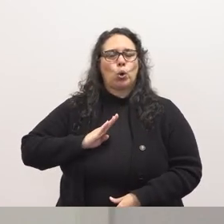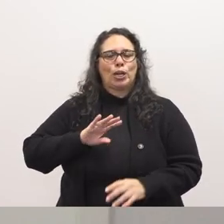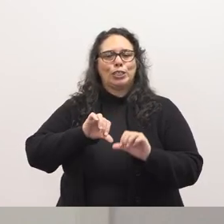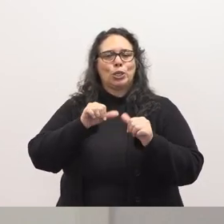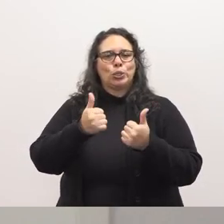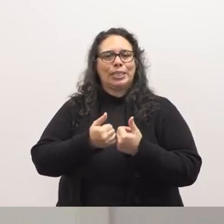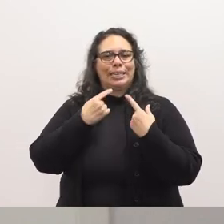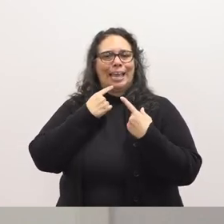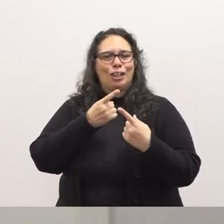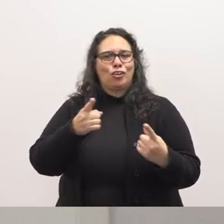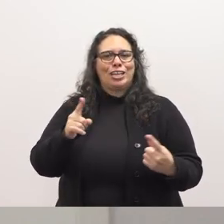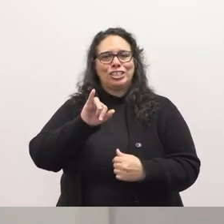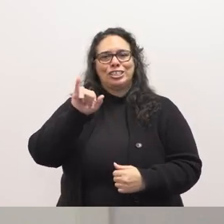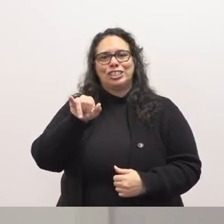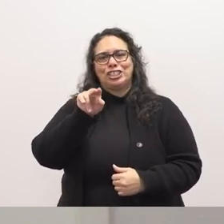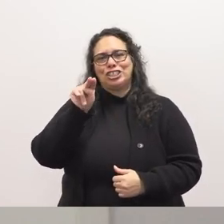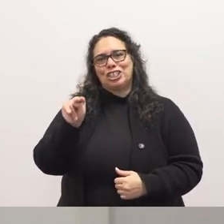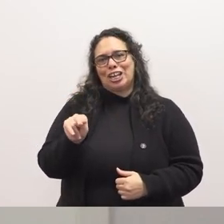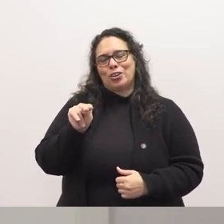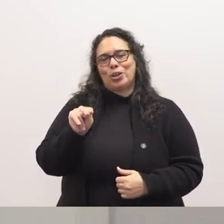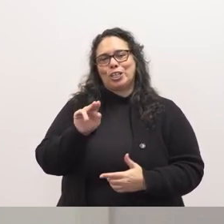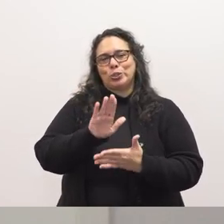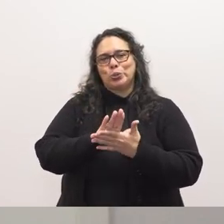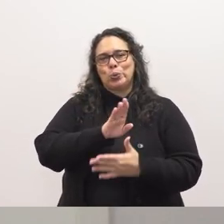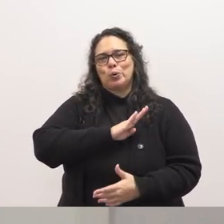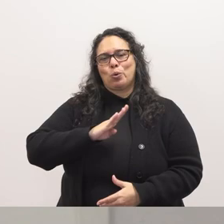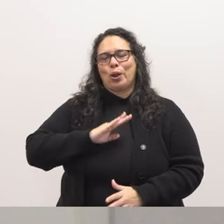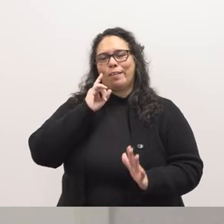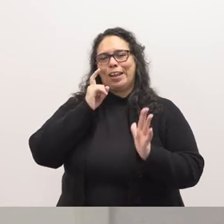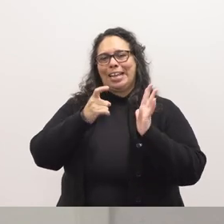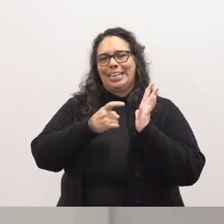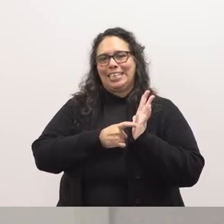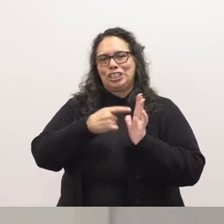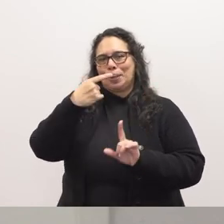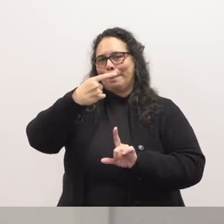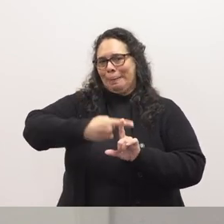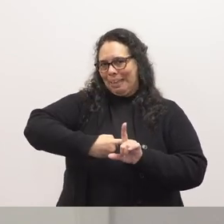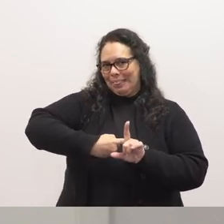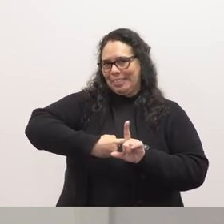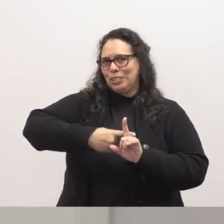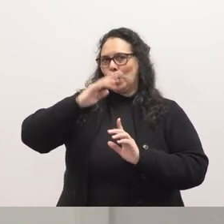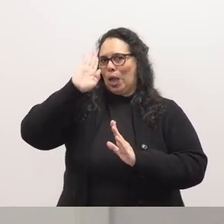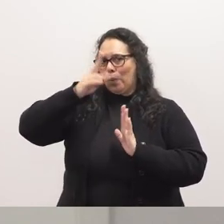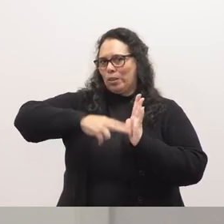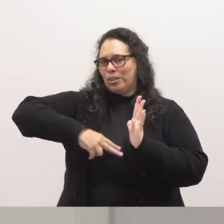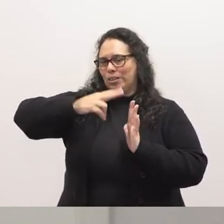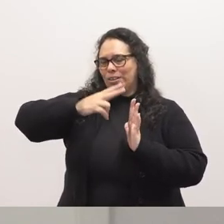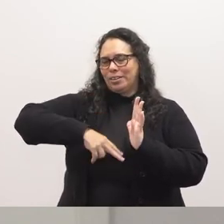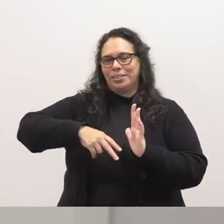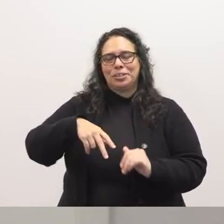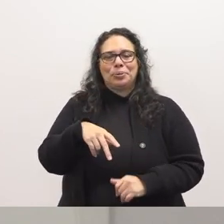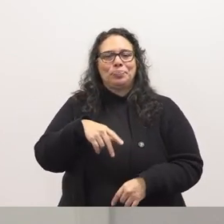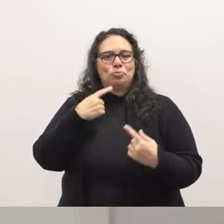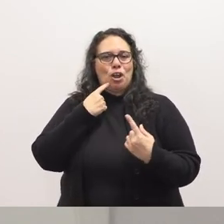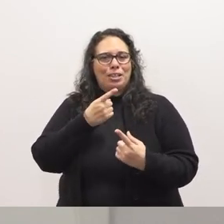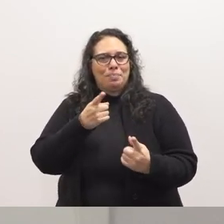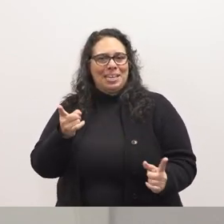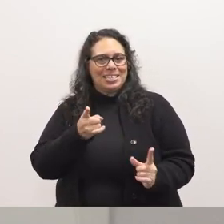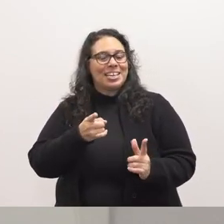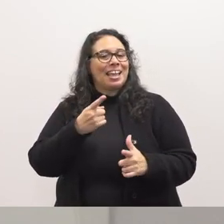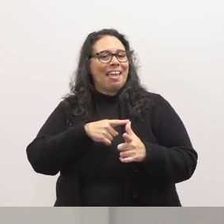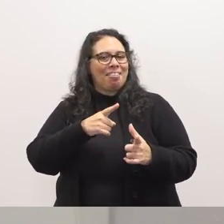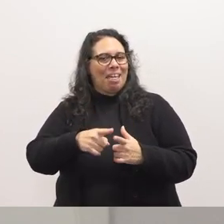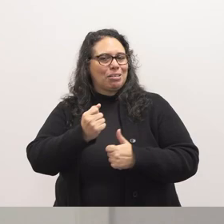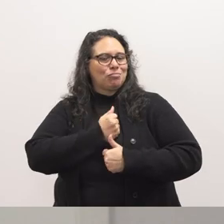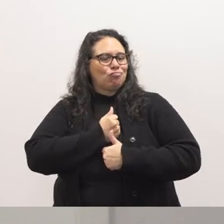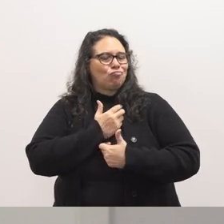Declaration of January as School Board Recognition Month. So I'm going to read the proclamation, and then we want to just